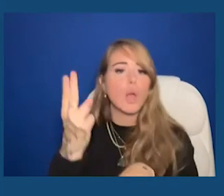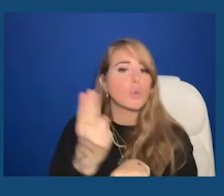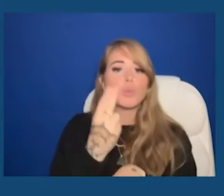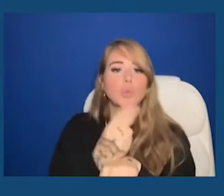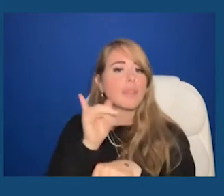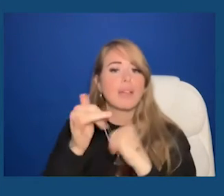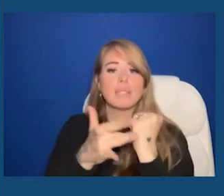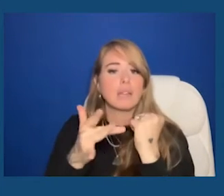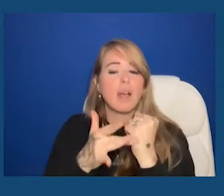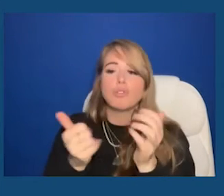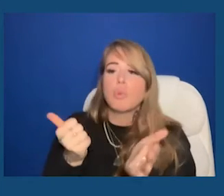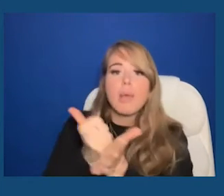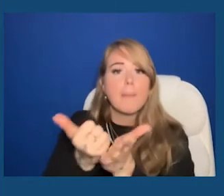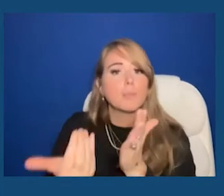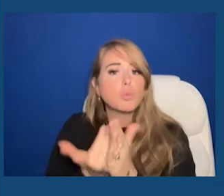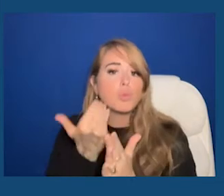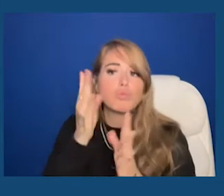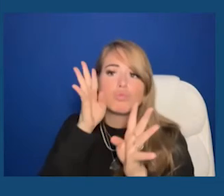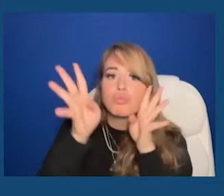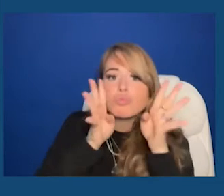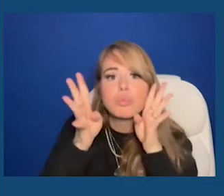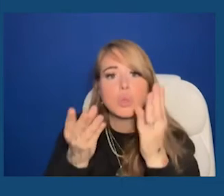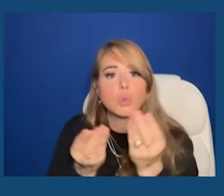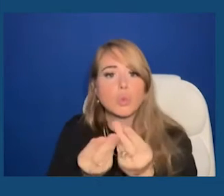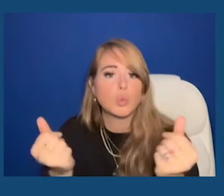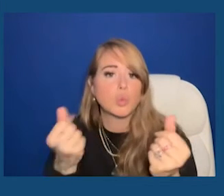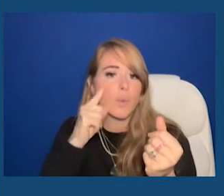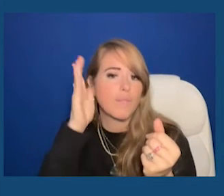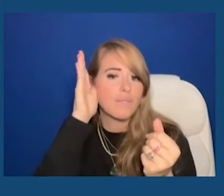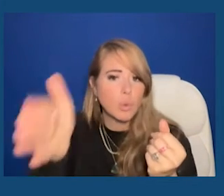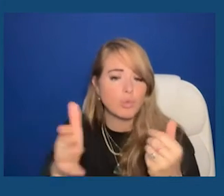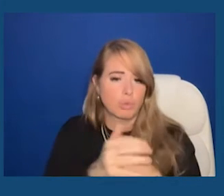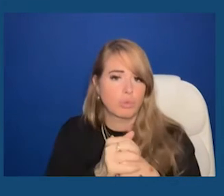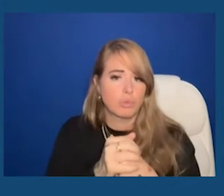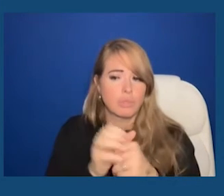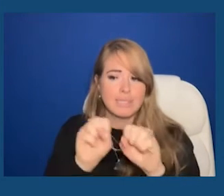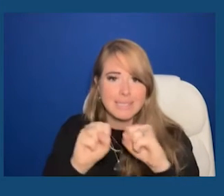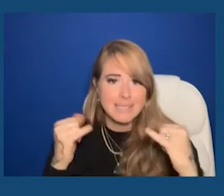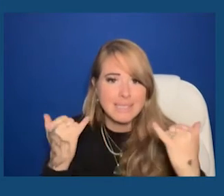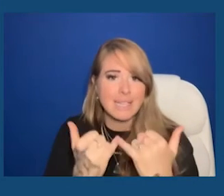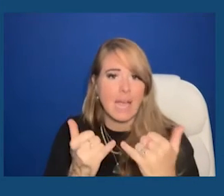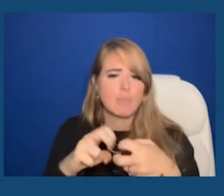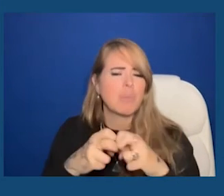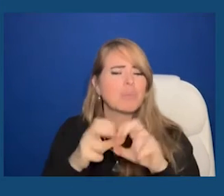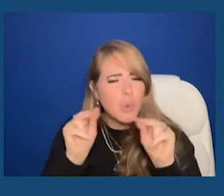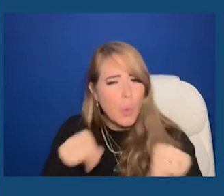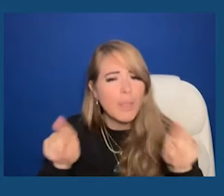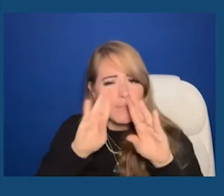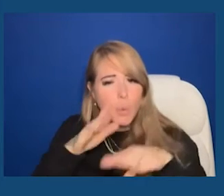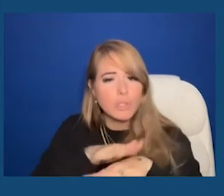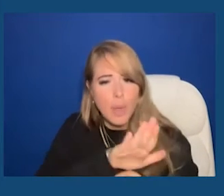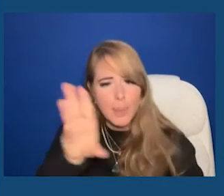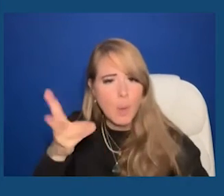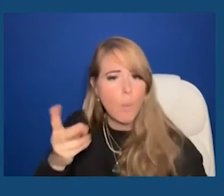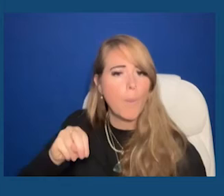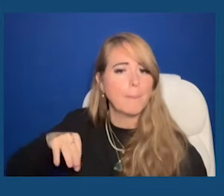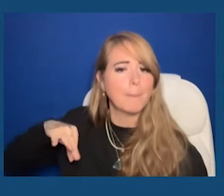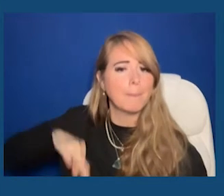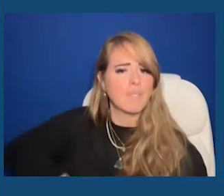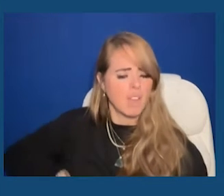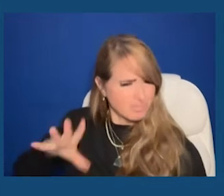innovate solutions for the future, deal with societal problems. They're doing it for their own benefit. That's